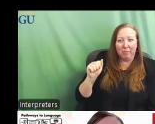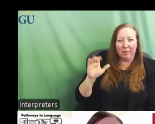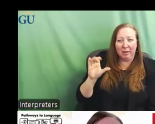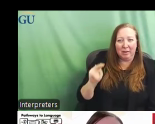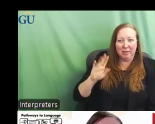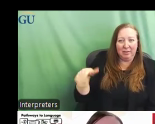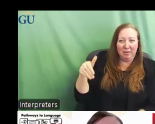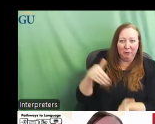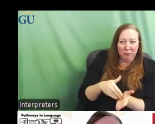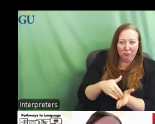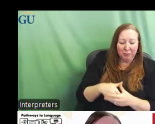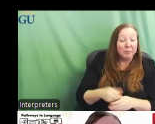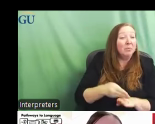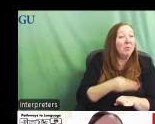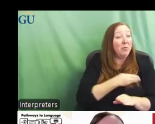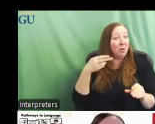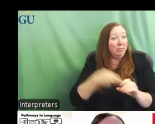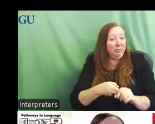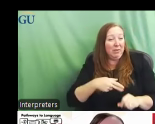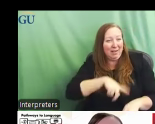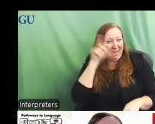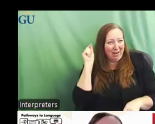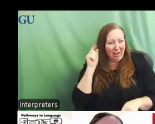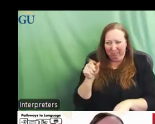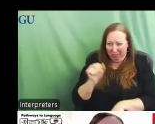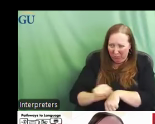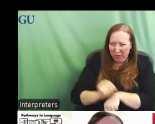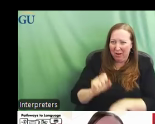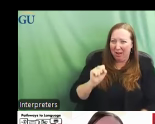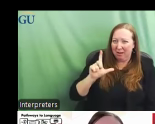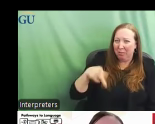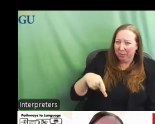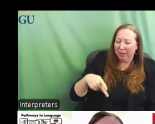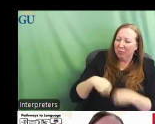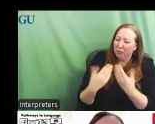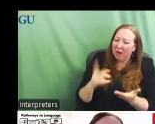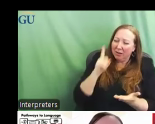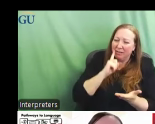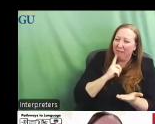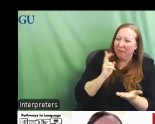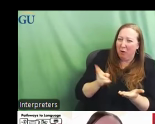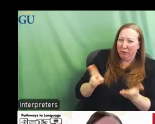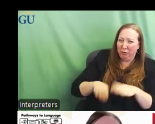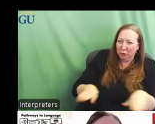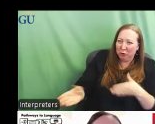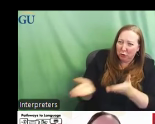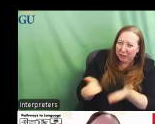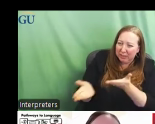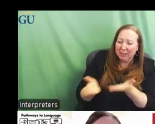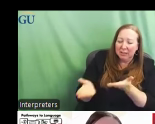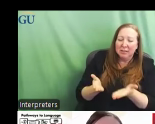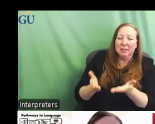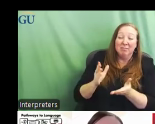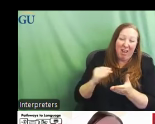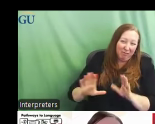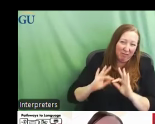joining Gallaudet, he worked as an SLP, providing services to deaf and hard of hearing children and their families in the infant, toddler,